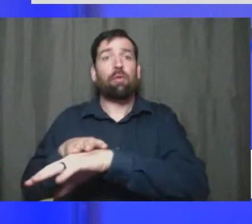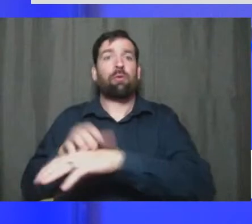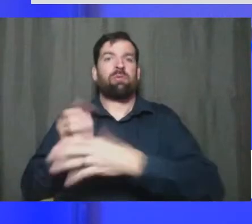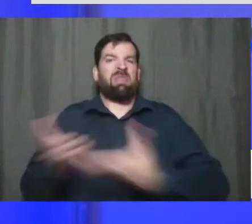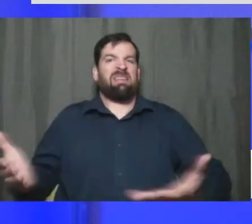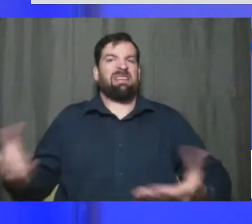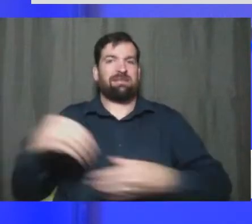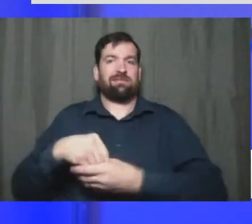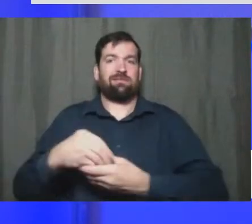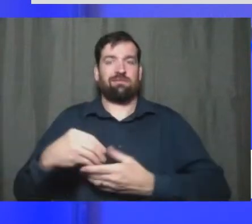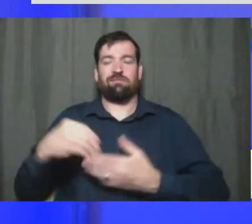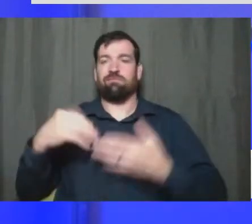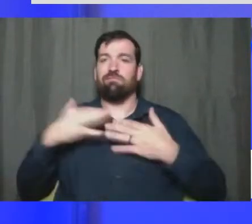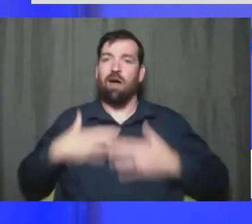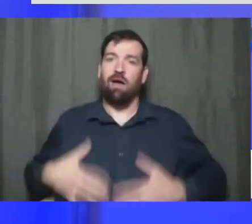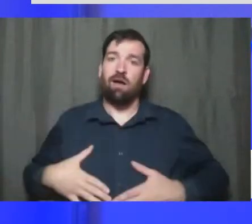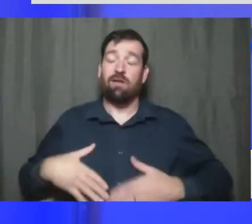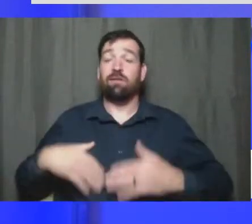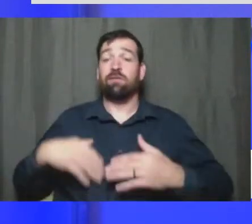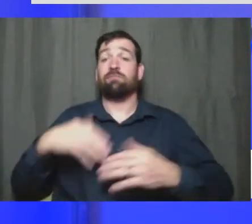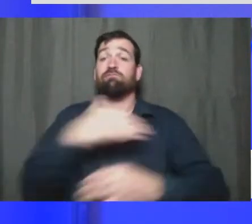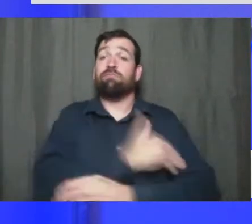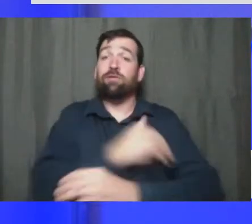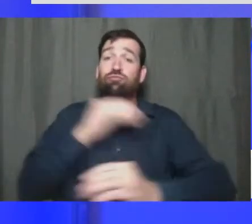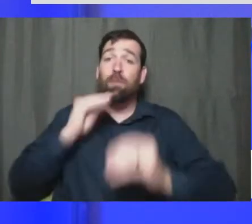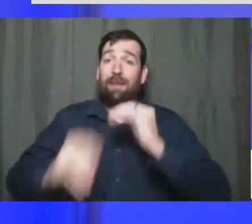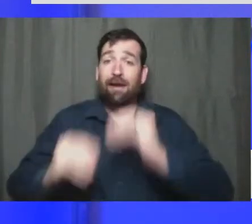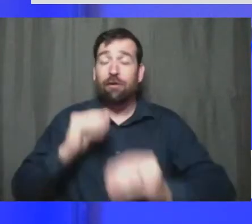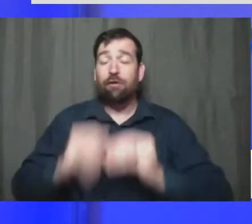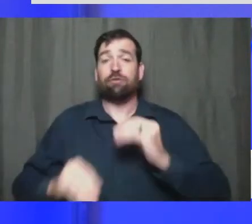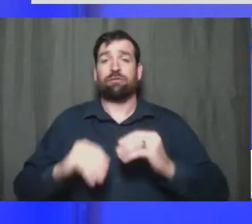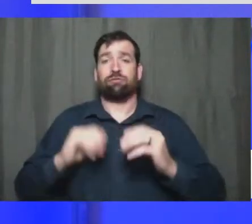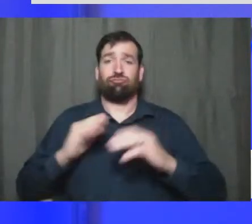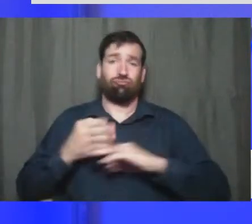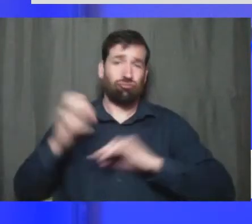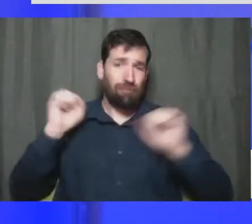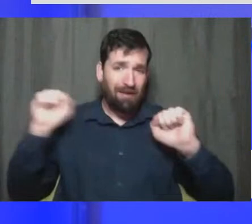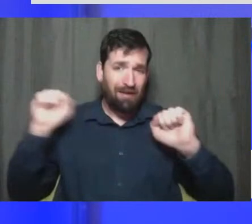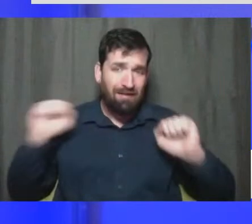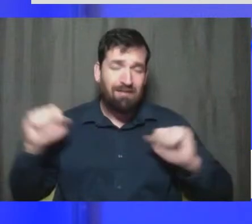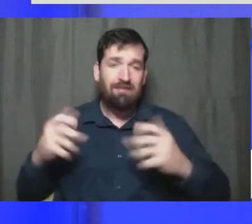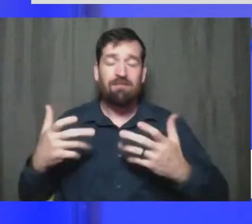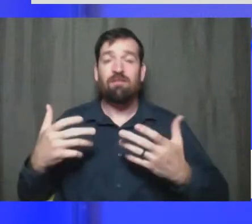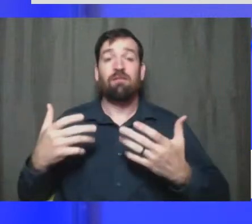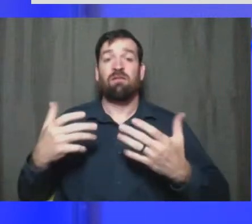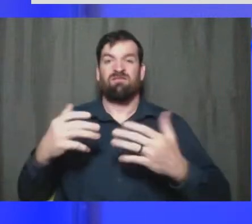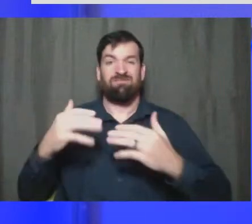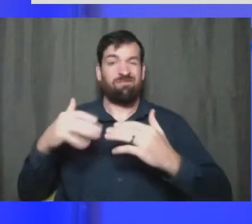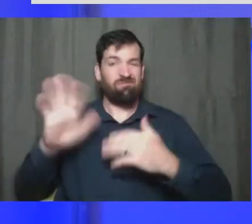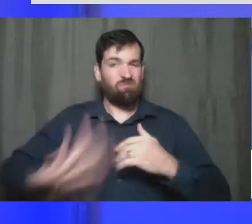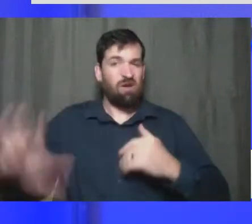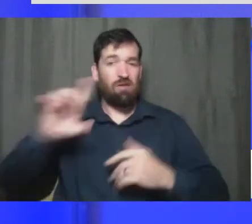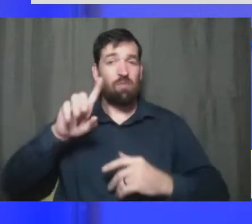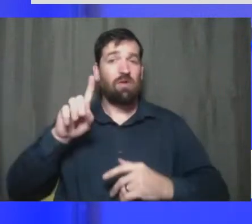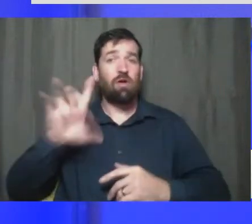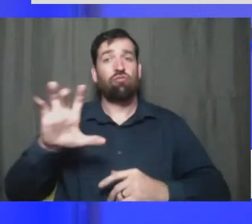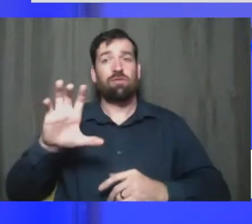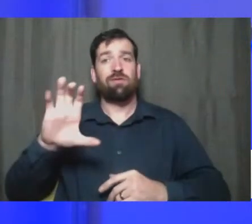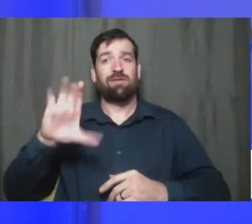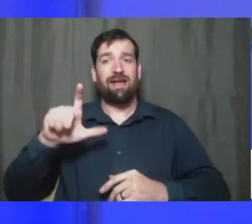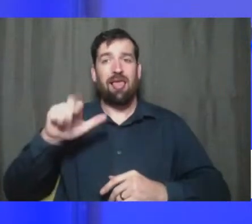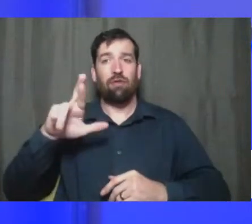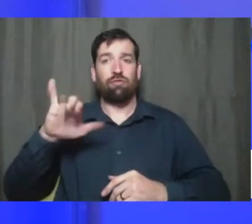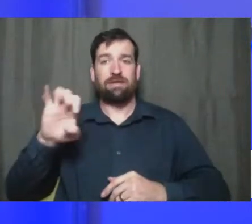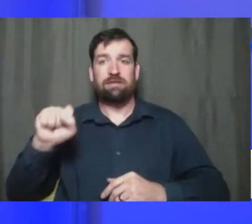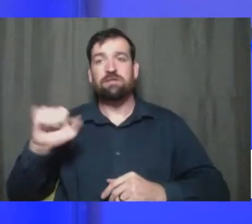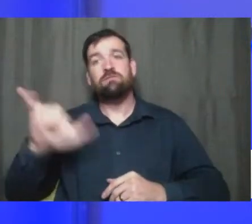including muscle repair after a hard workout or training. The average beer has more than 100 calories in it, which is the equivalent of eating something like a chocolate